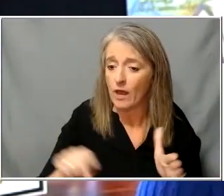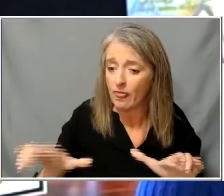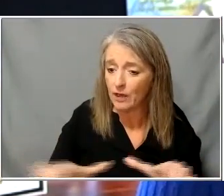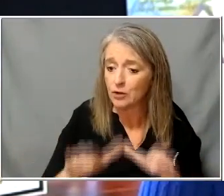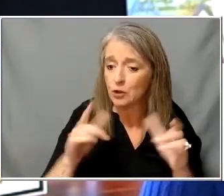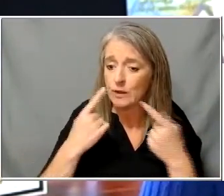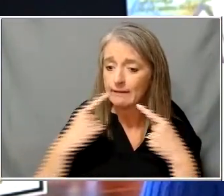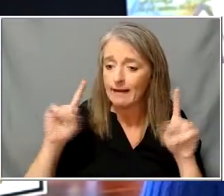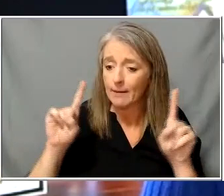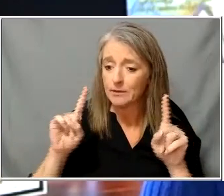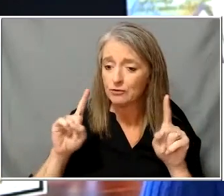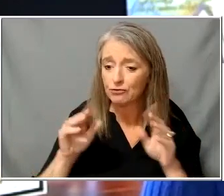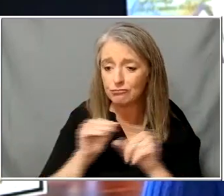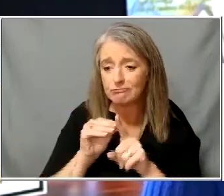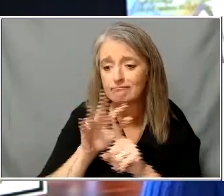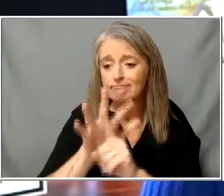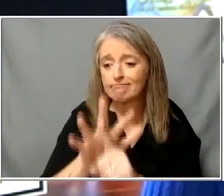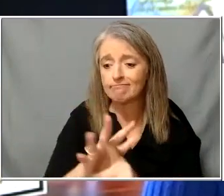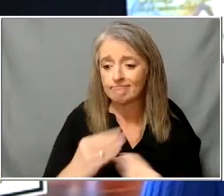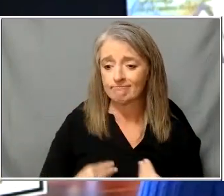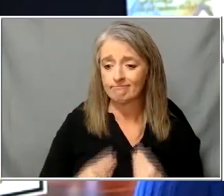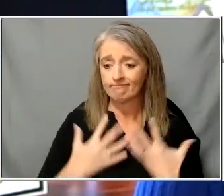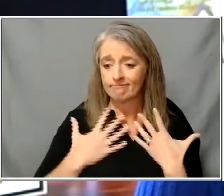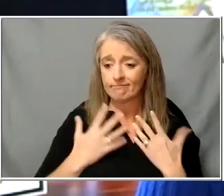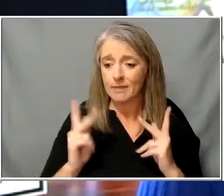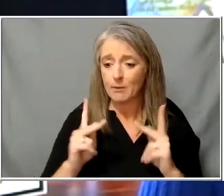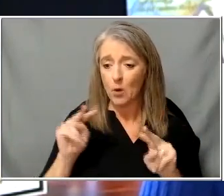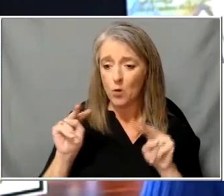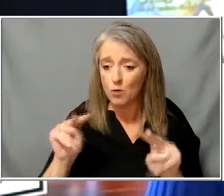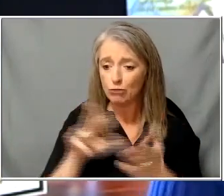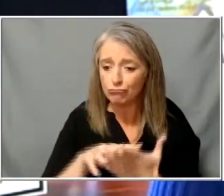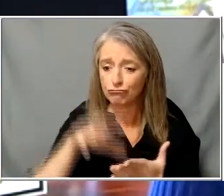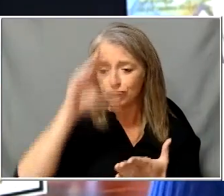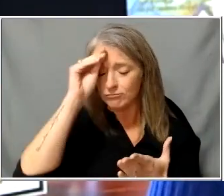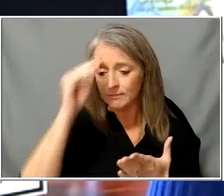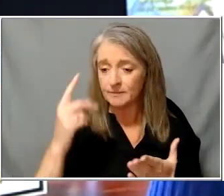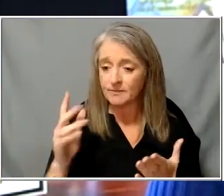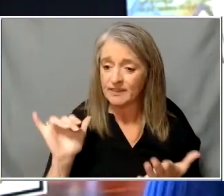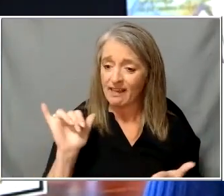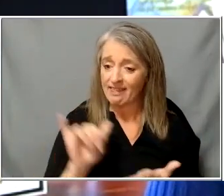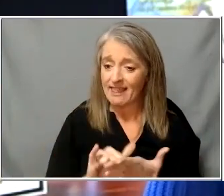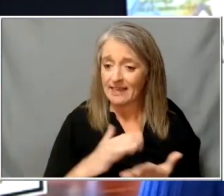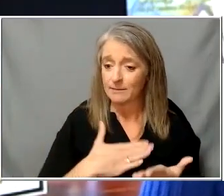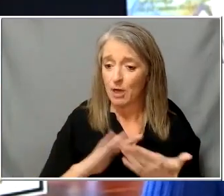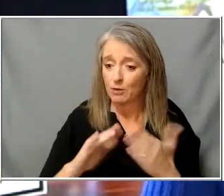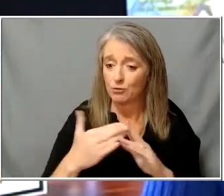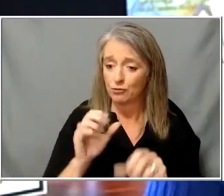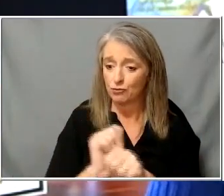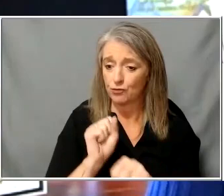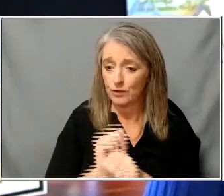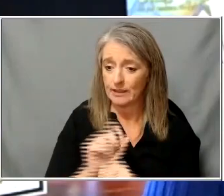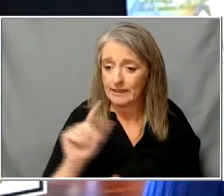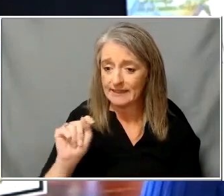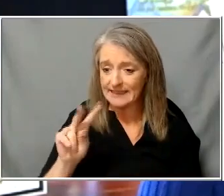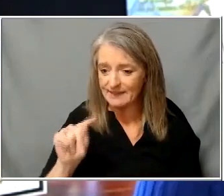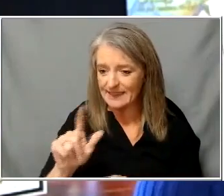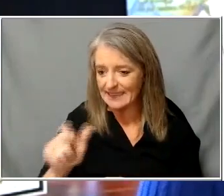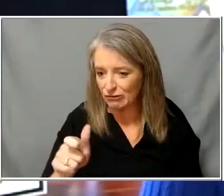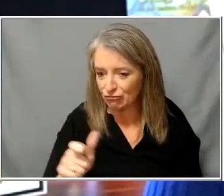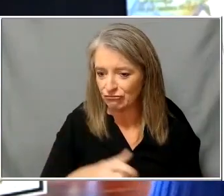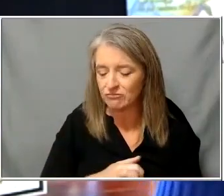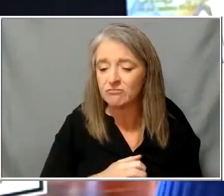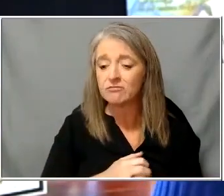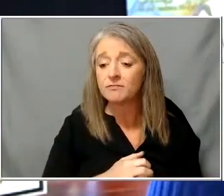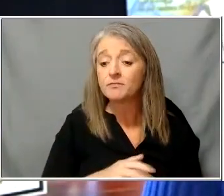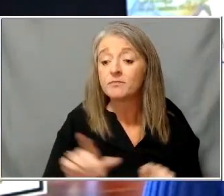accomplishing to inspire those who watch and learn. And so that's my community work here at the television station.